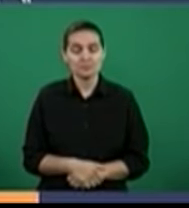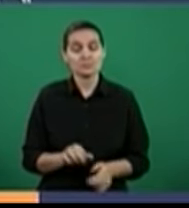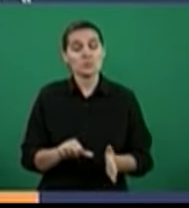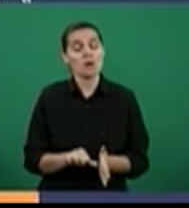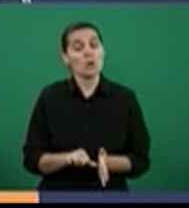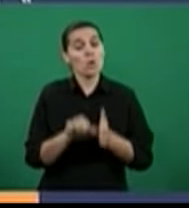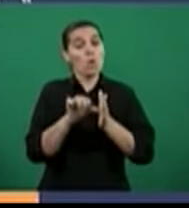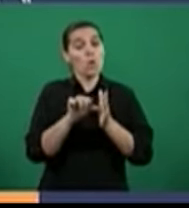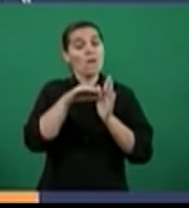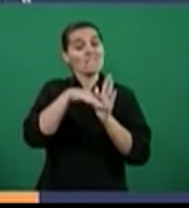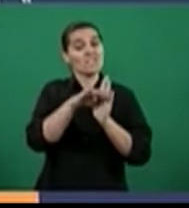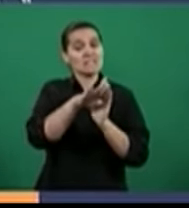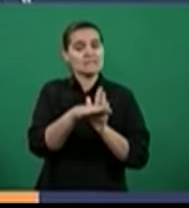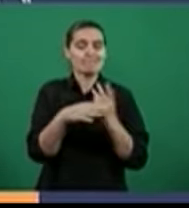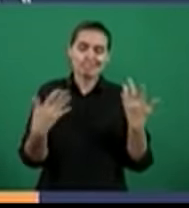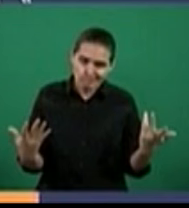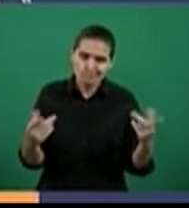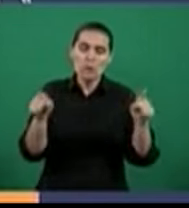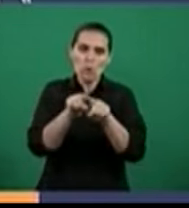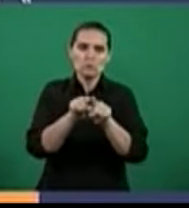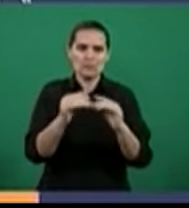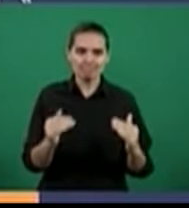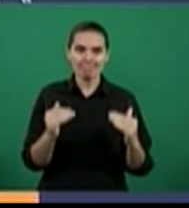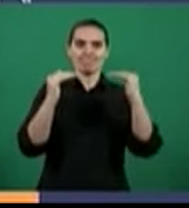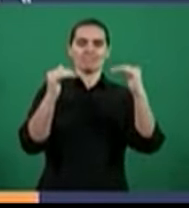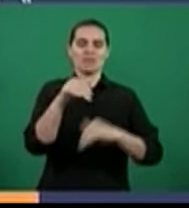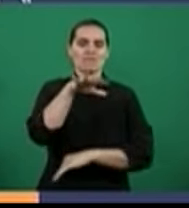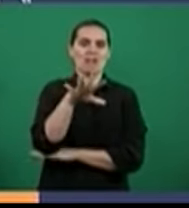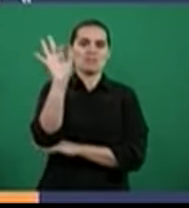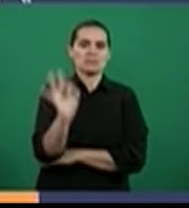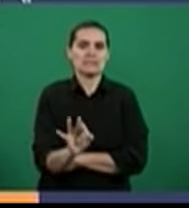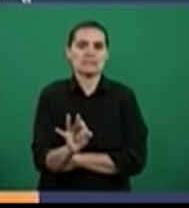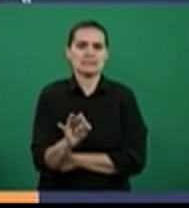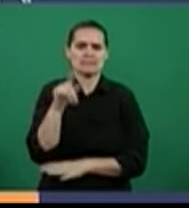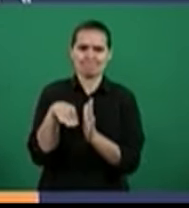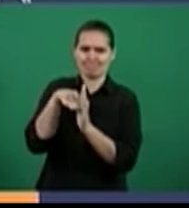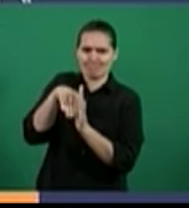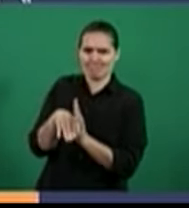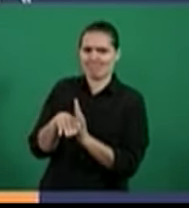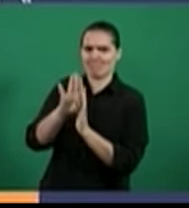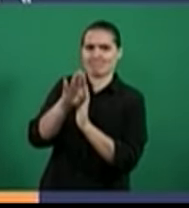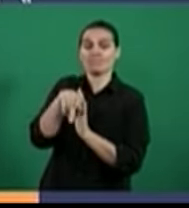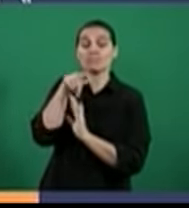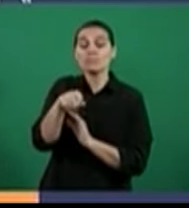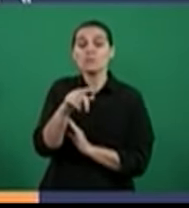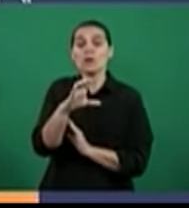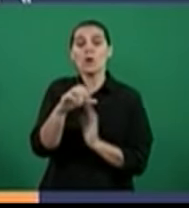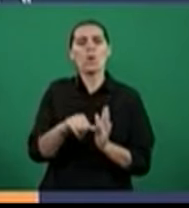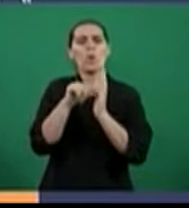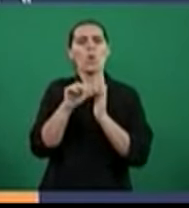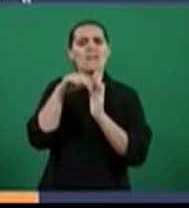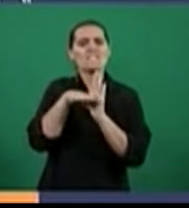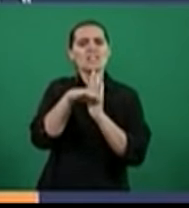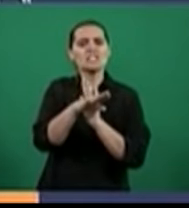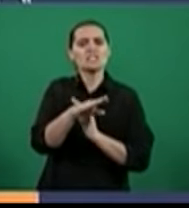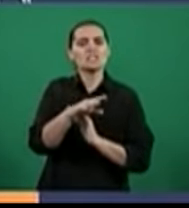Core inflation also rose to 5%. This rise in core was due to